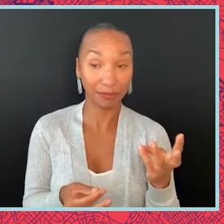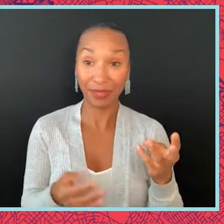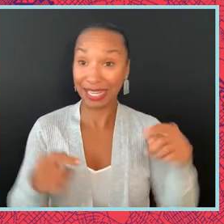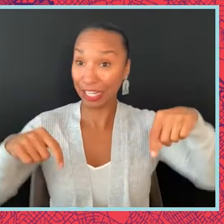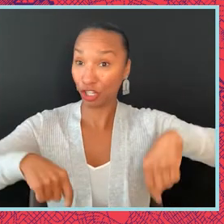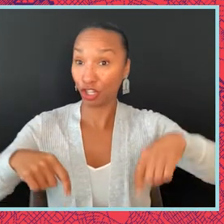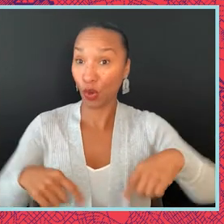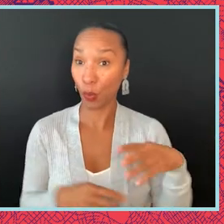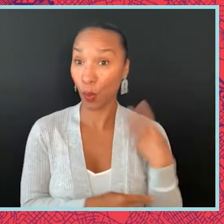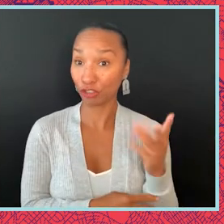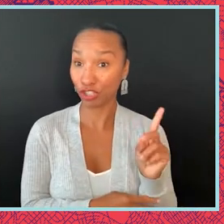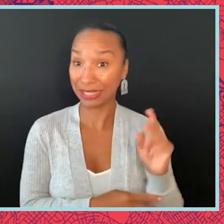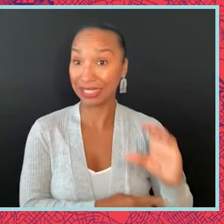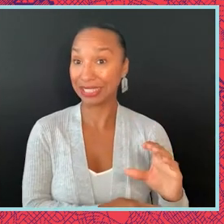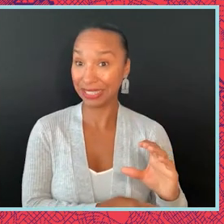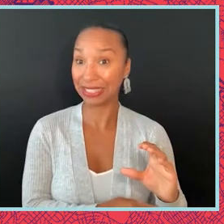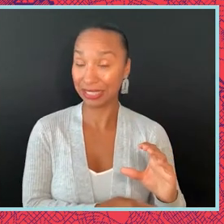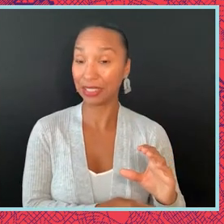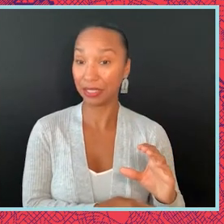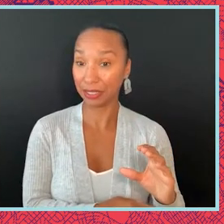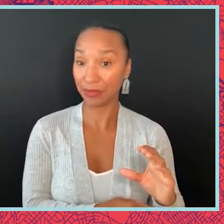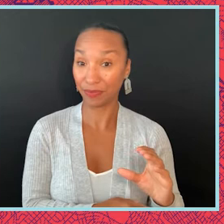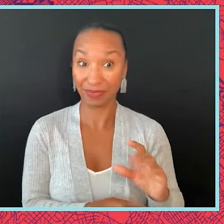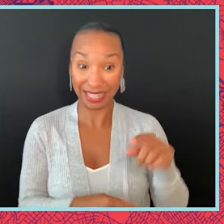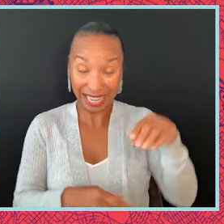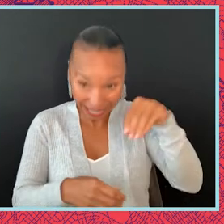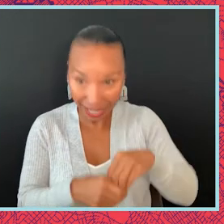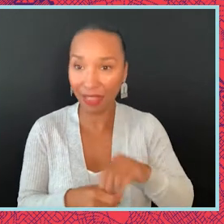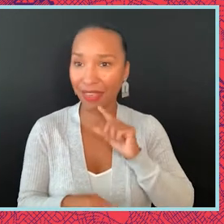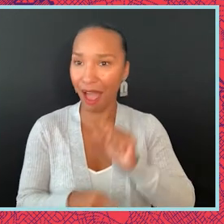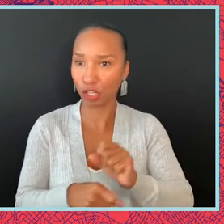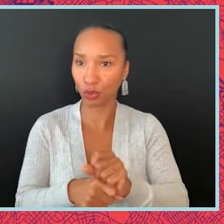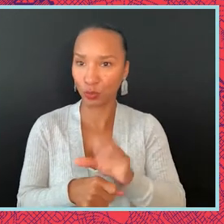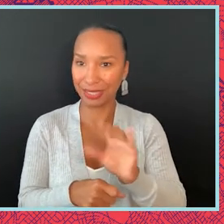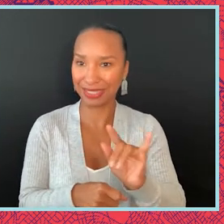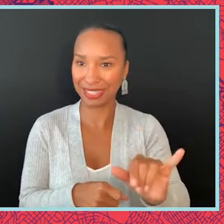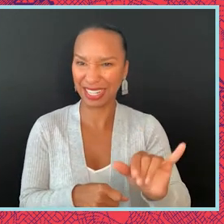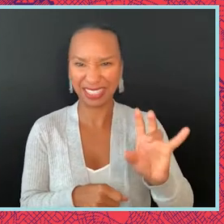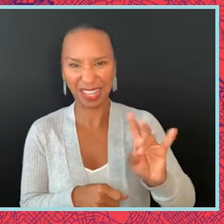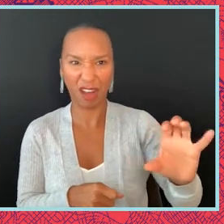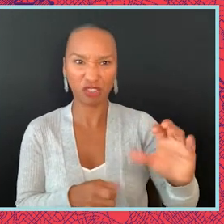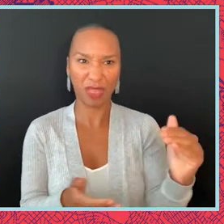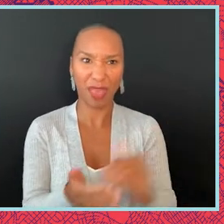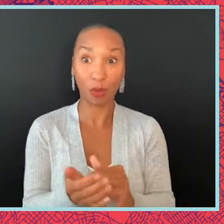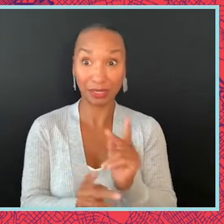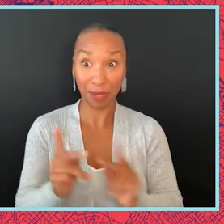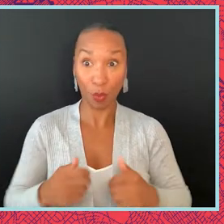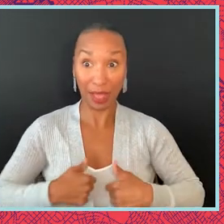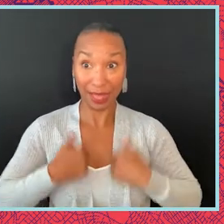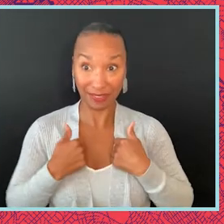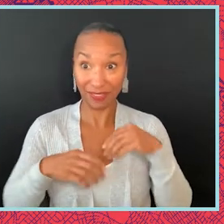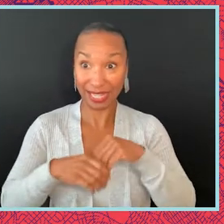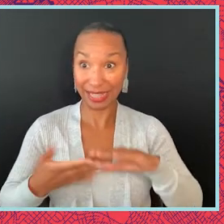of Columbia, you know, in the actual city that 700,000 people